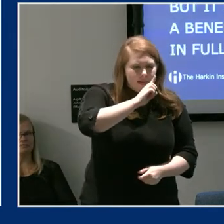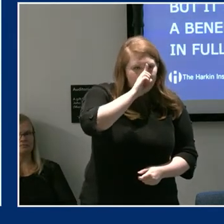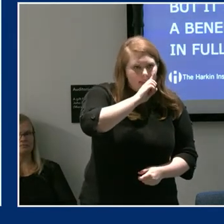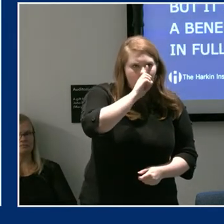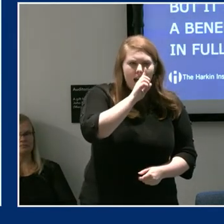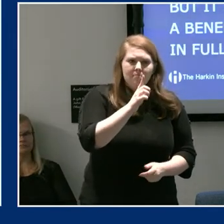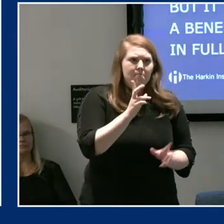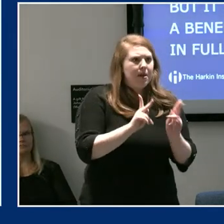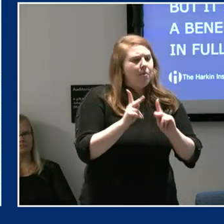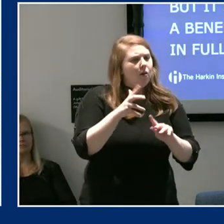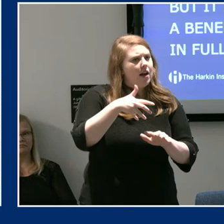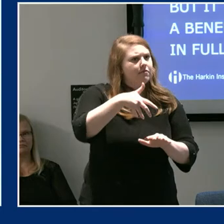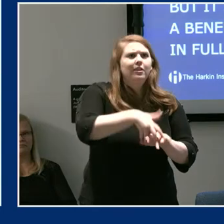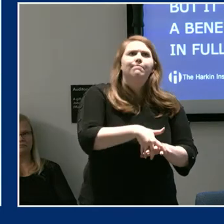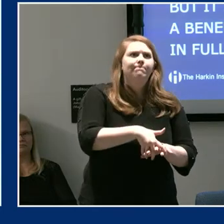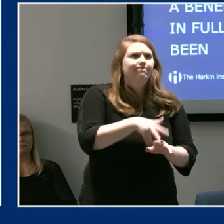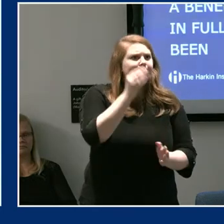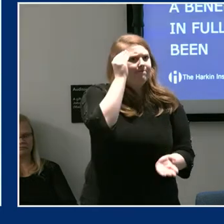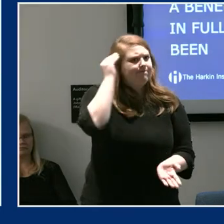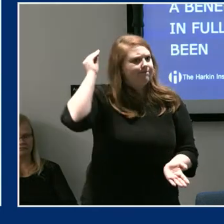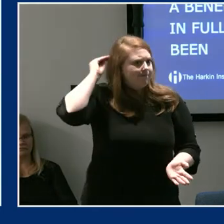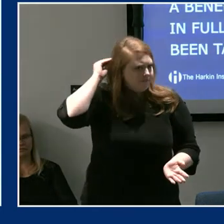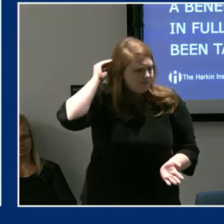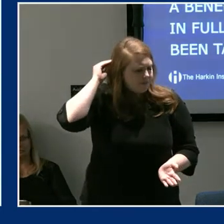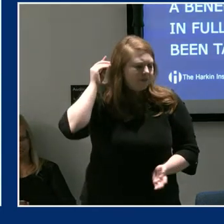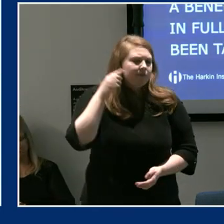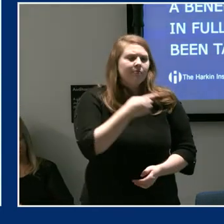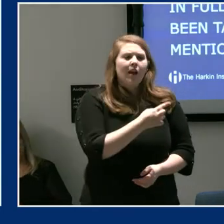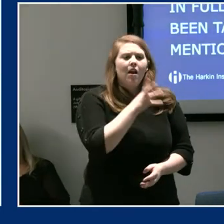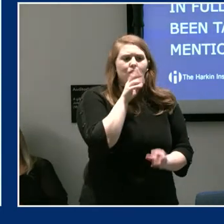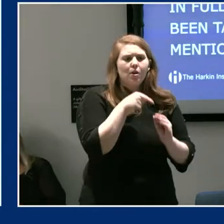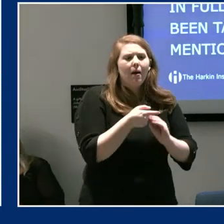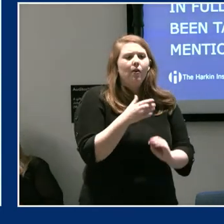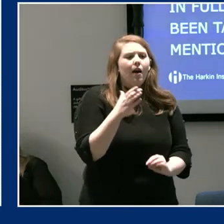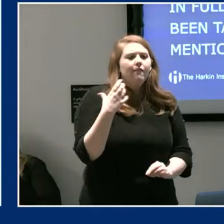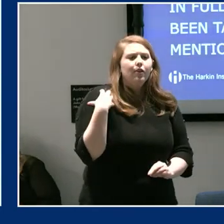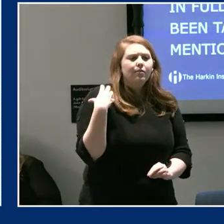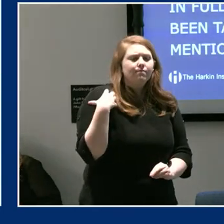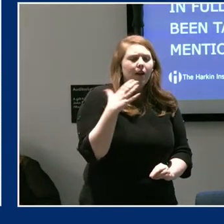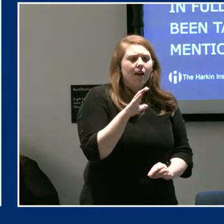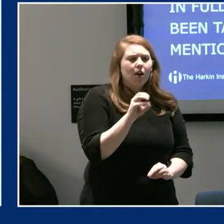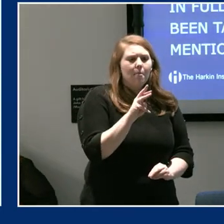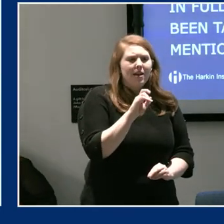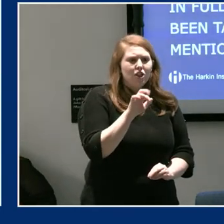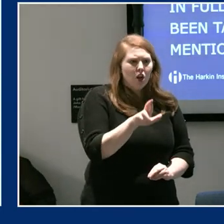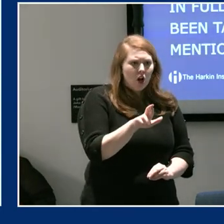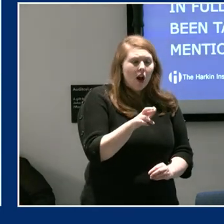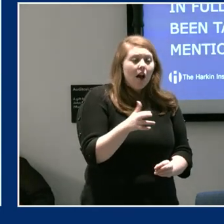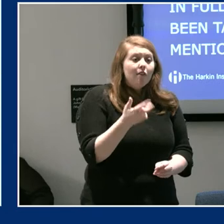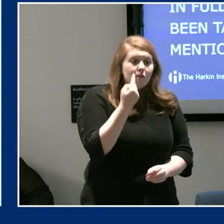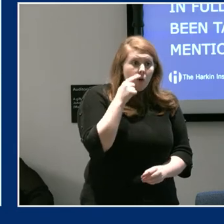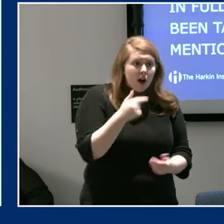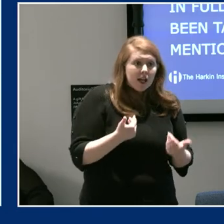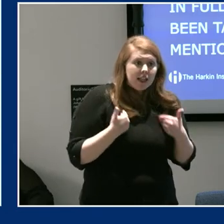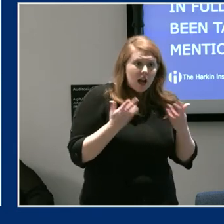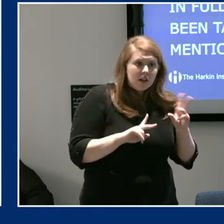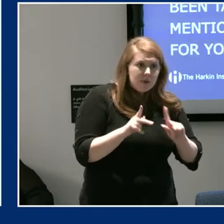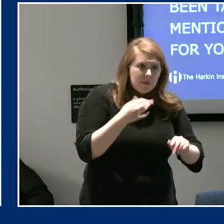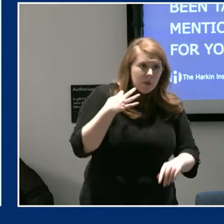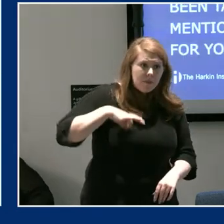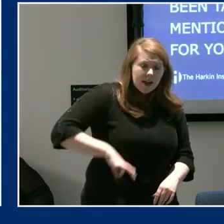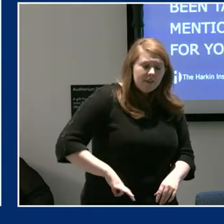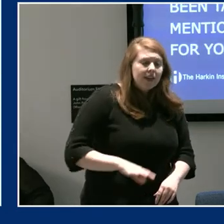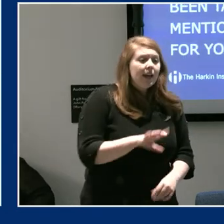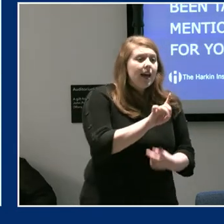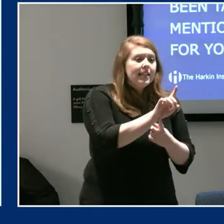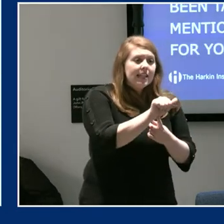hold. You mentioned with the commissioner the benefit for young people, and they do. They have survivor benefits,